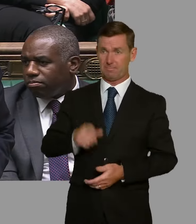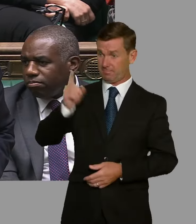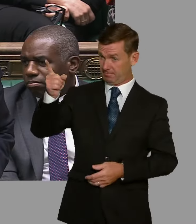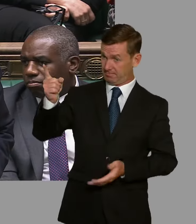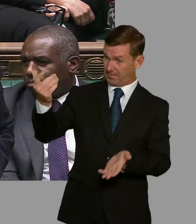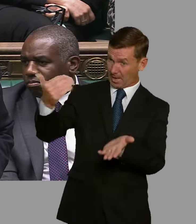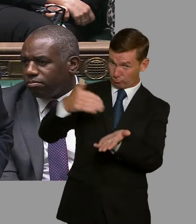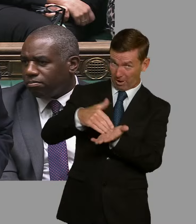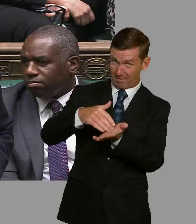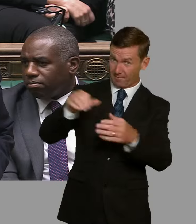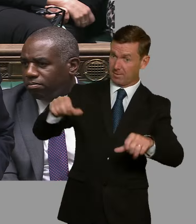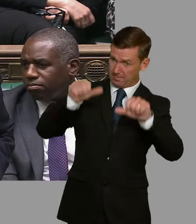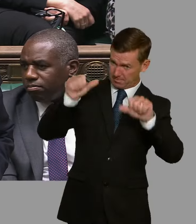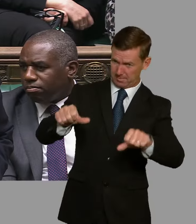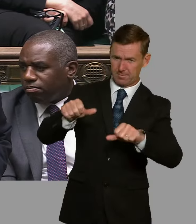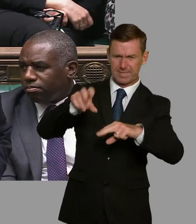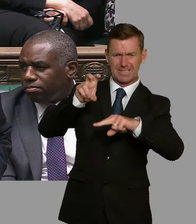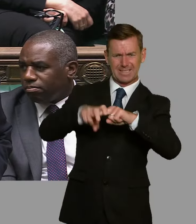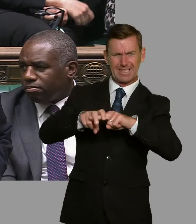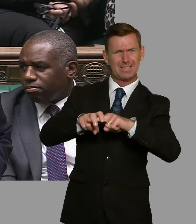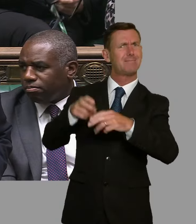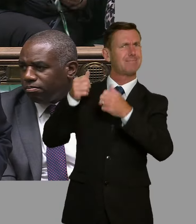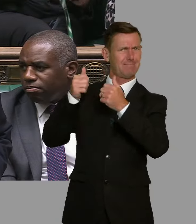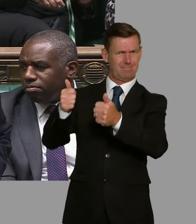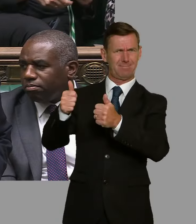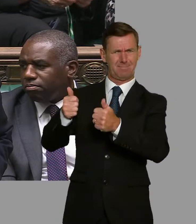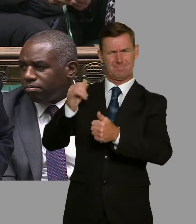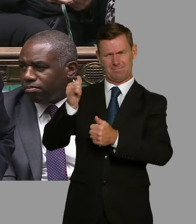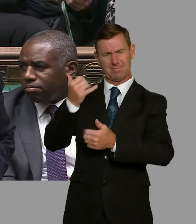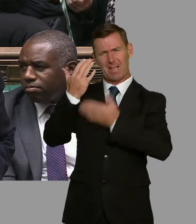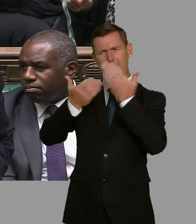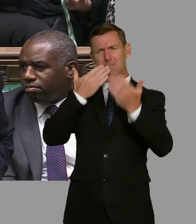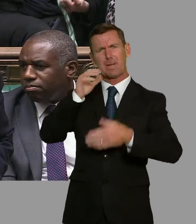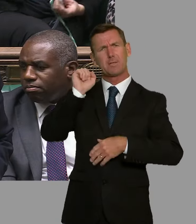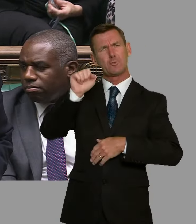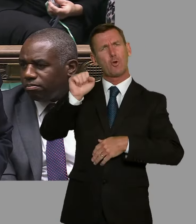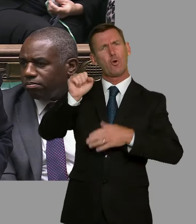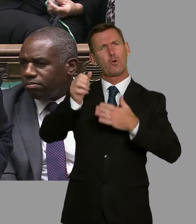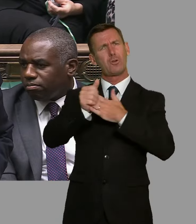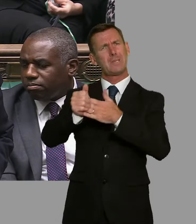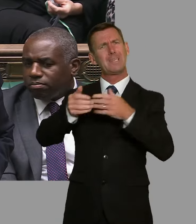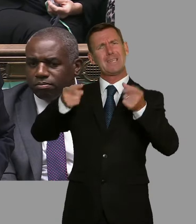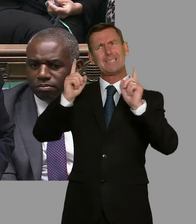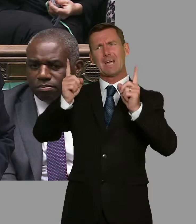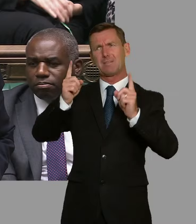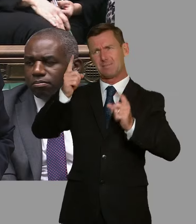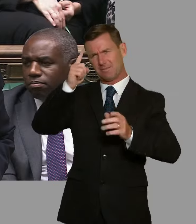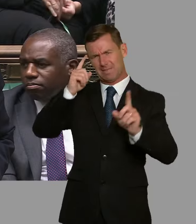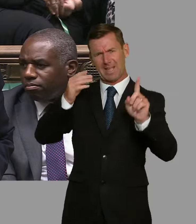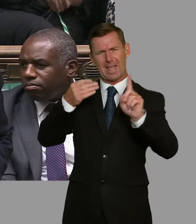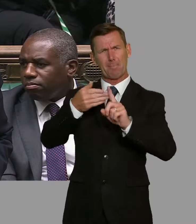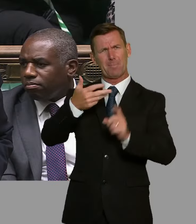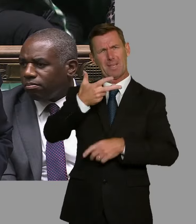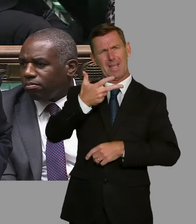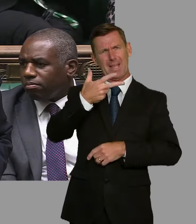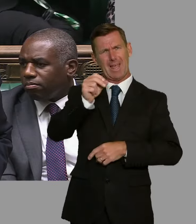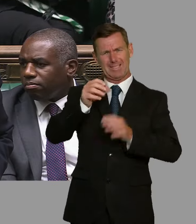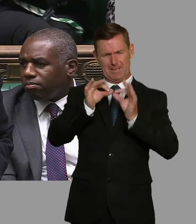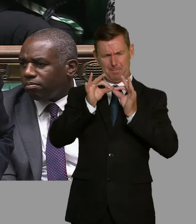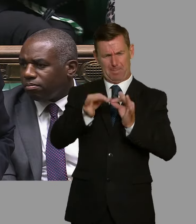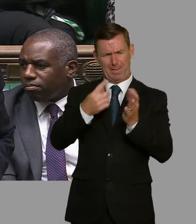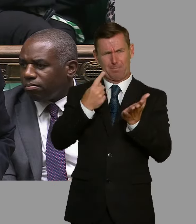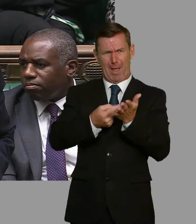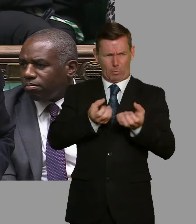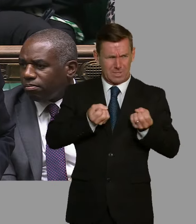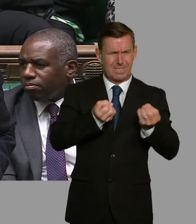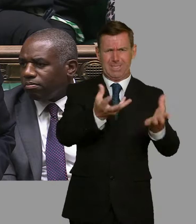party leader that his latest plan to bet £80 billion of unfunded tax cuts, with no idea how he's going to pay for it, is